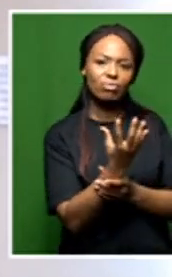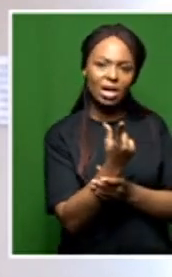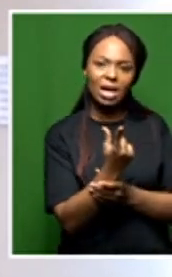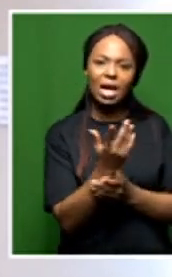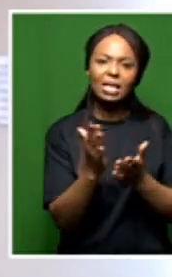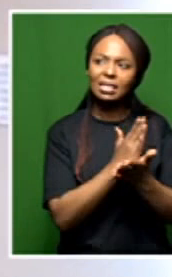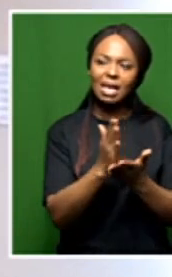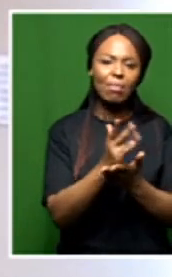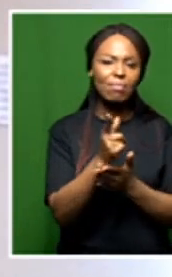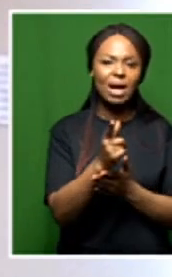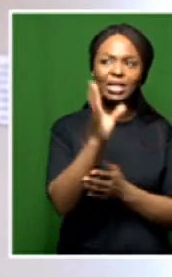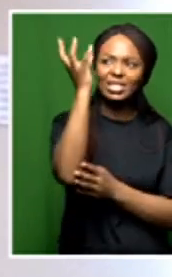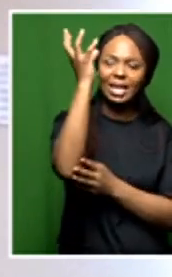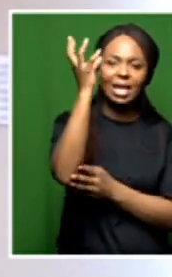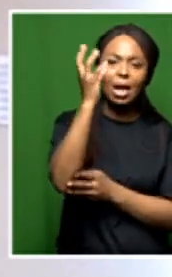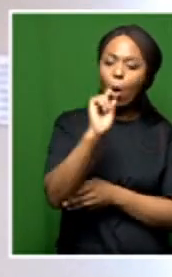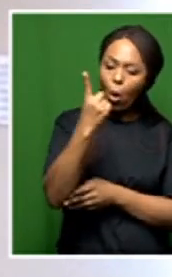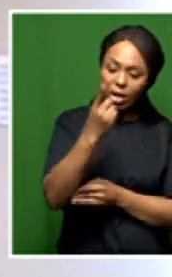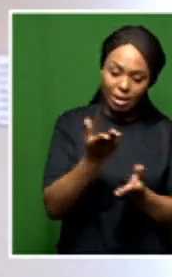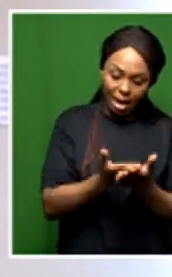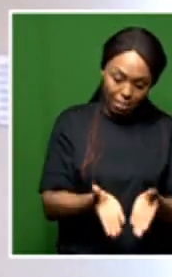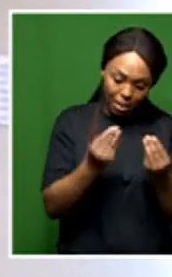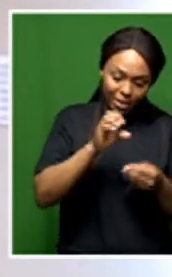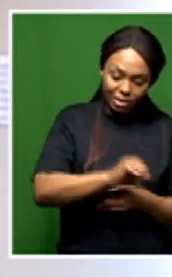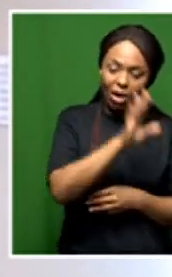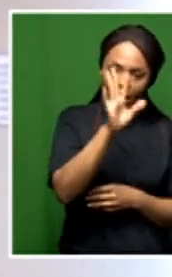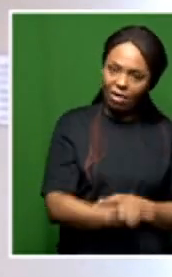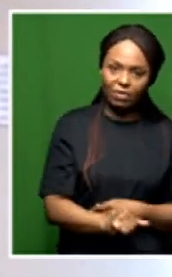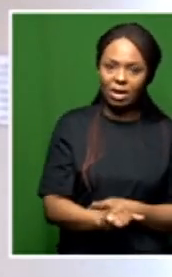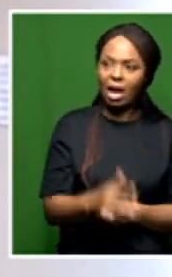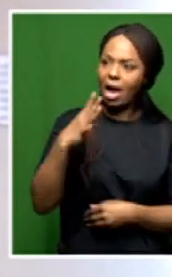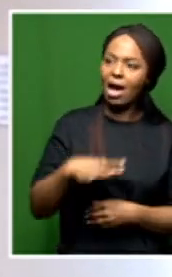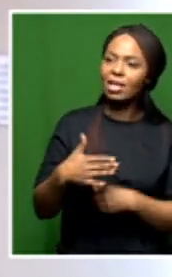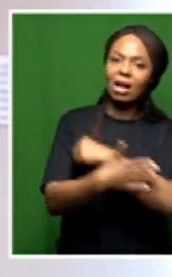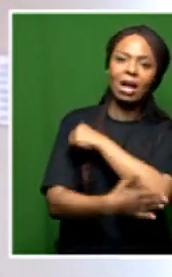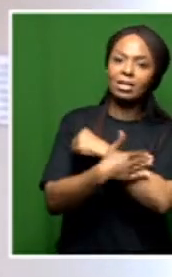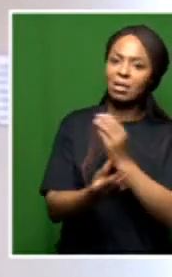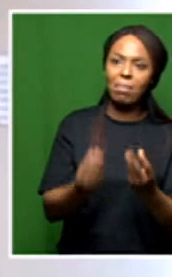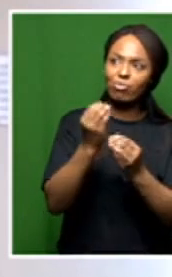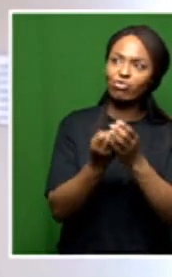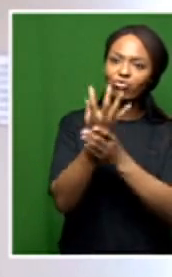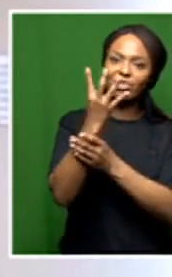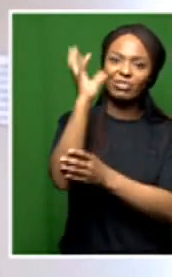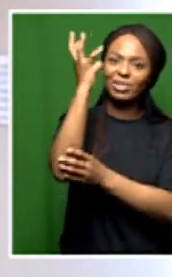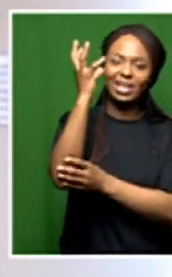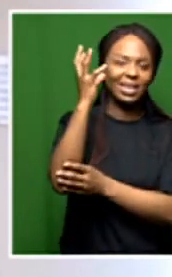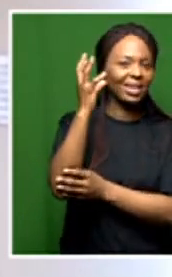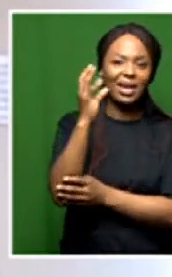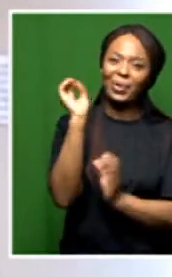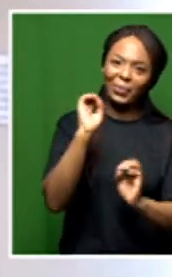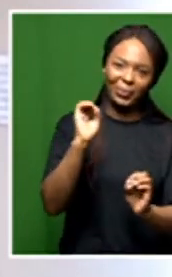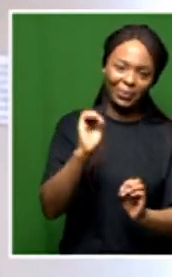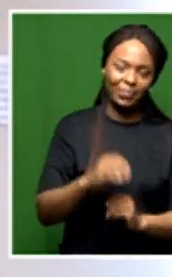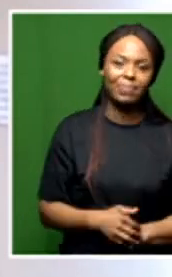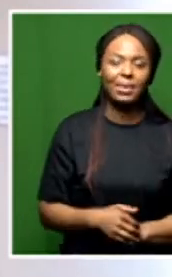Africa, not in any other country in the continent. So these are everything that you can actually absolutely enjoy. We've got a park